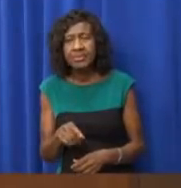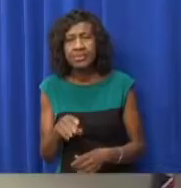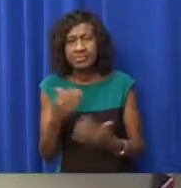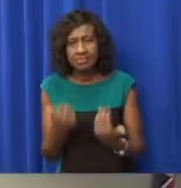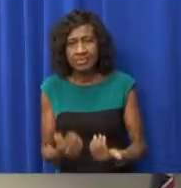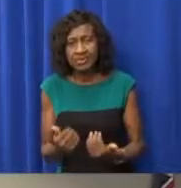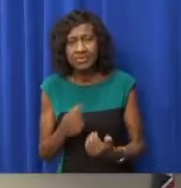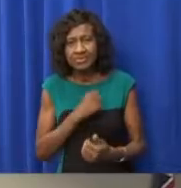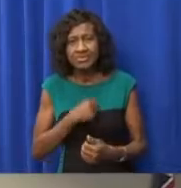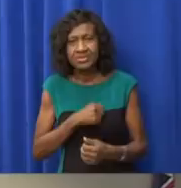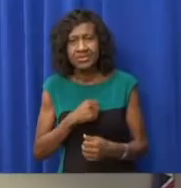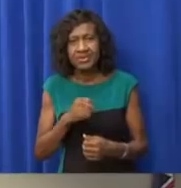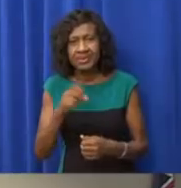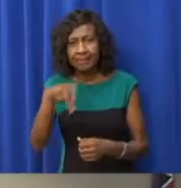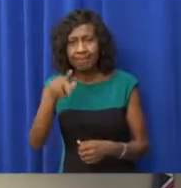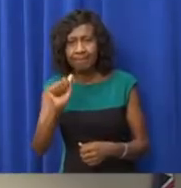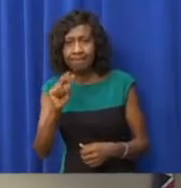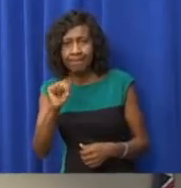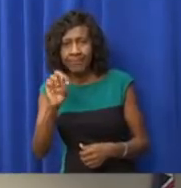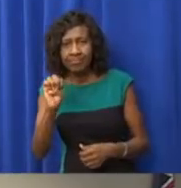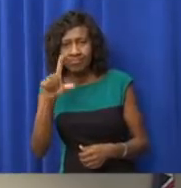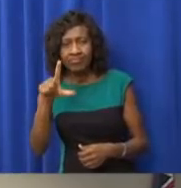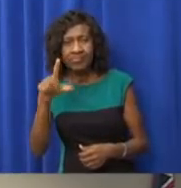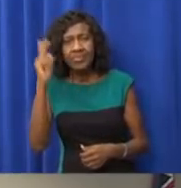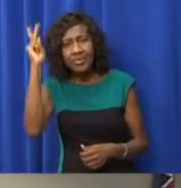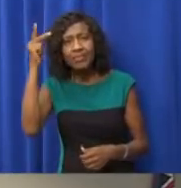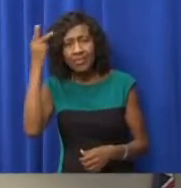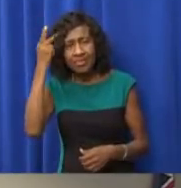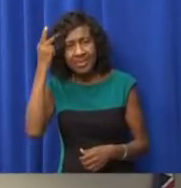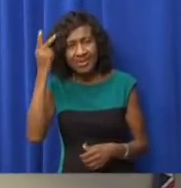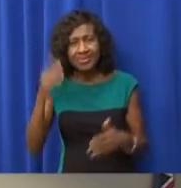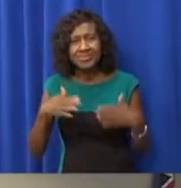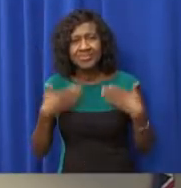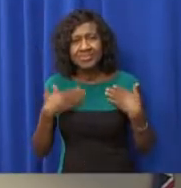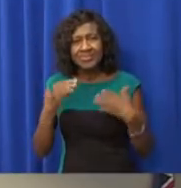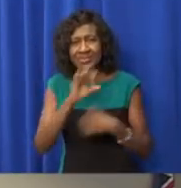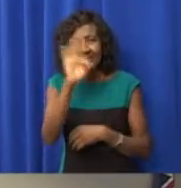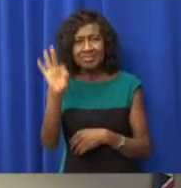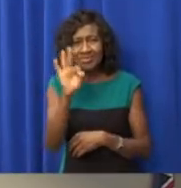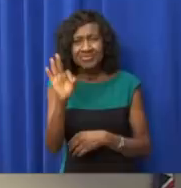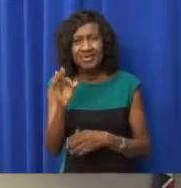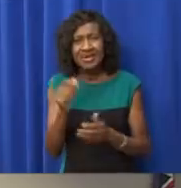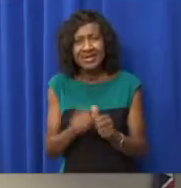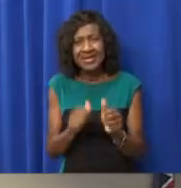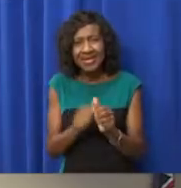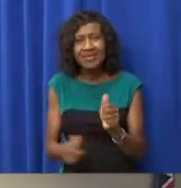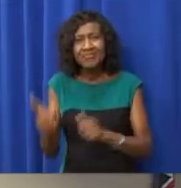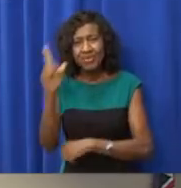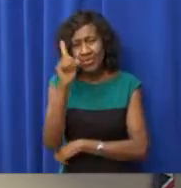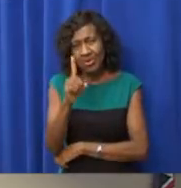with the Honorable Premier. Thank you, Donna. Happy Friday, everyone.